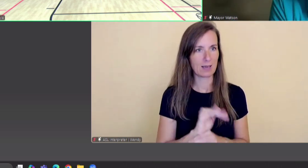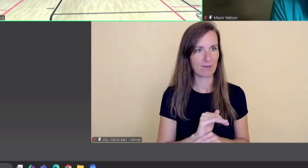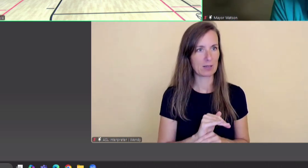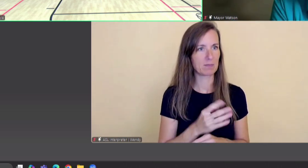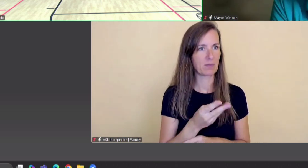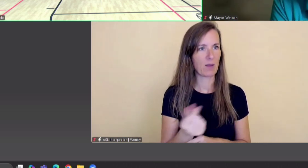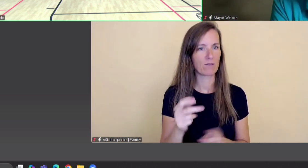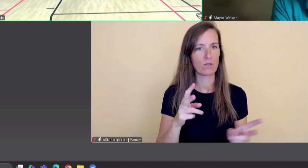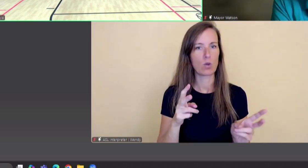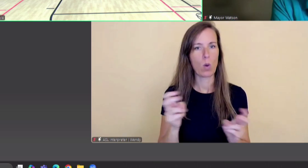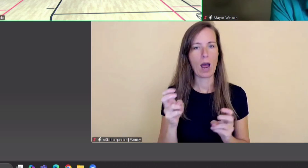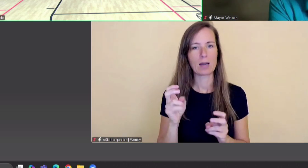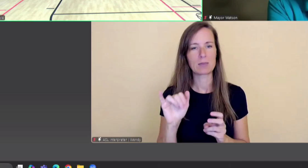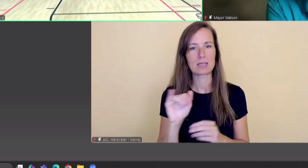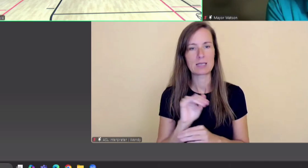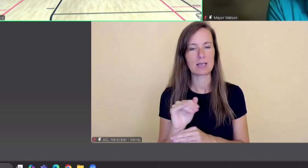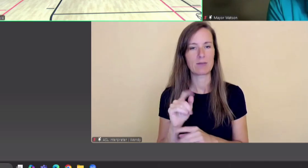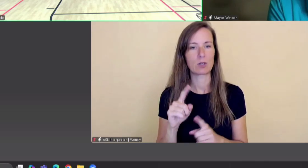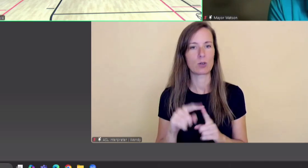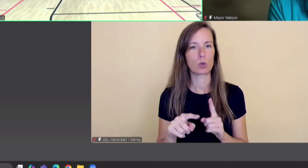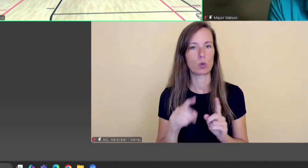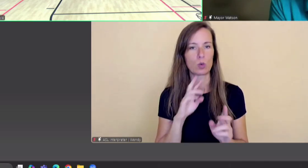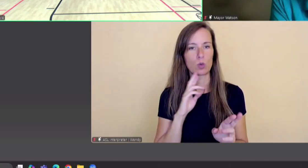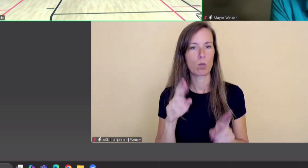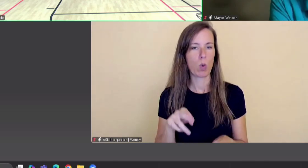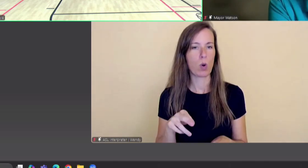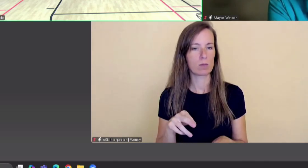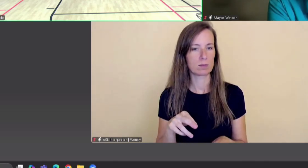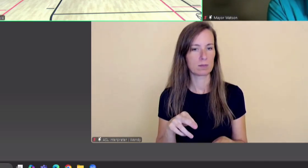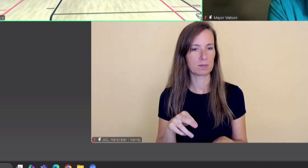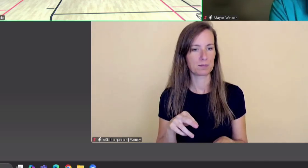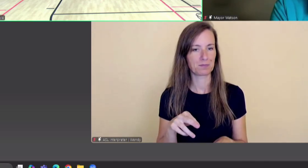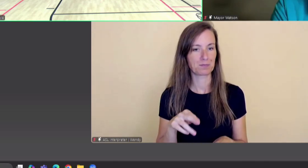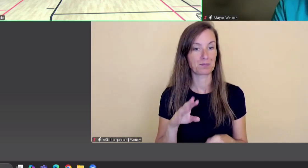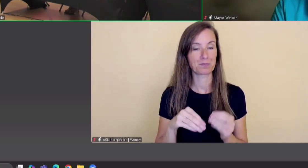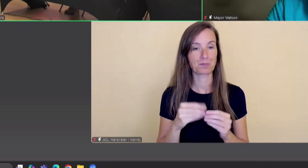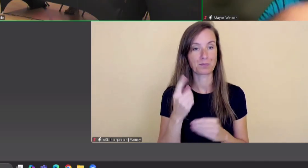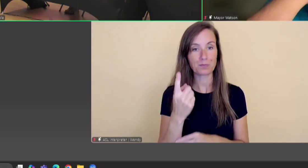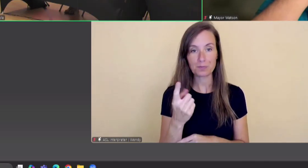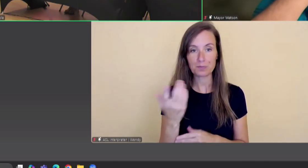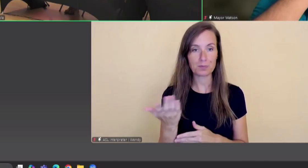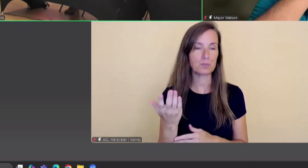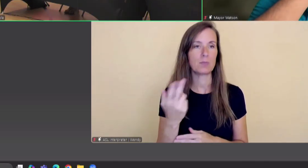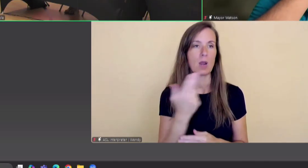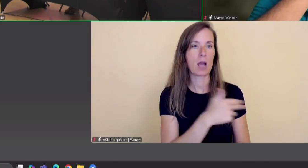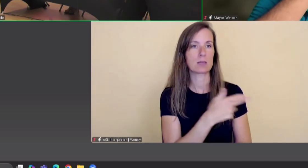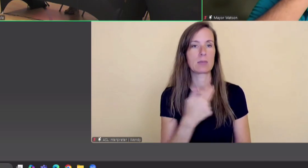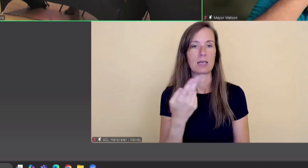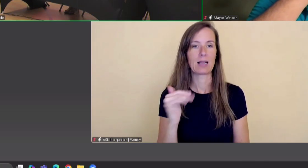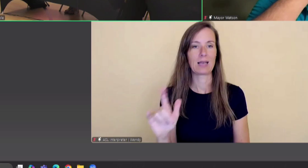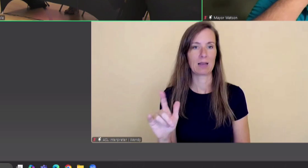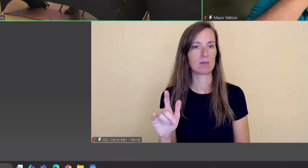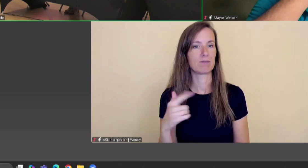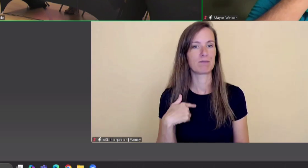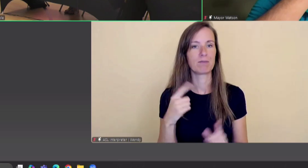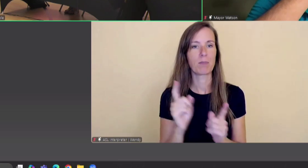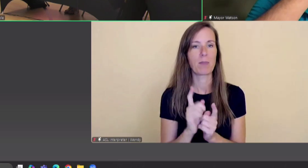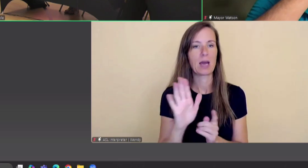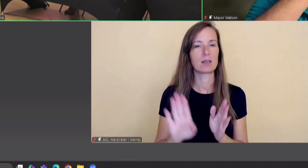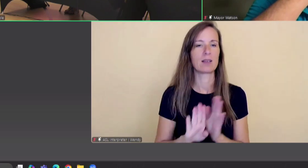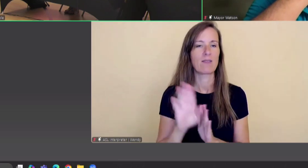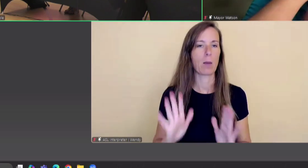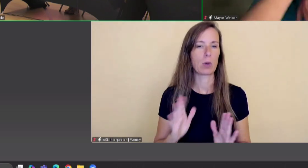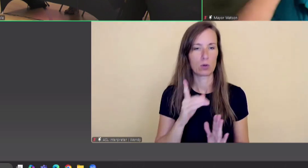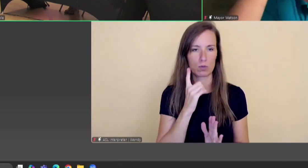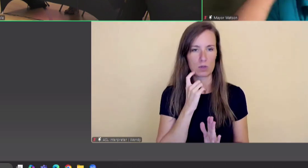evening. Number one being regarding Hospital Hill. I met recently with the developer of Hospital Hill, and they